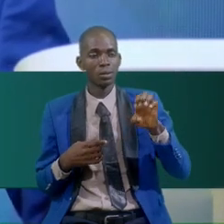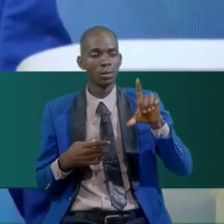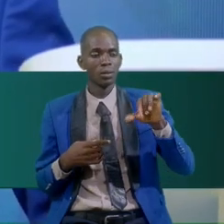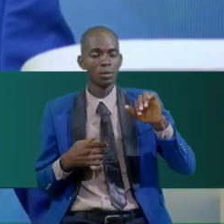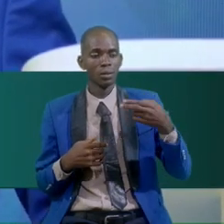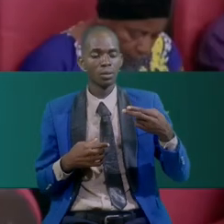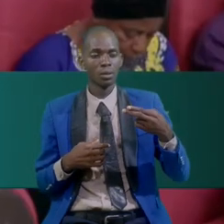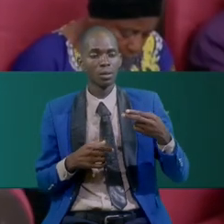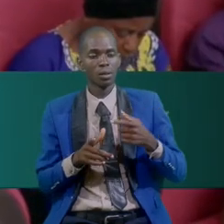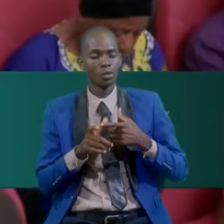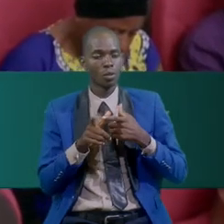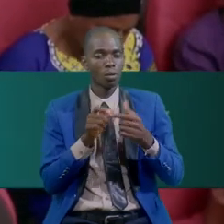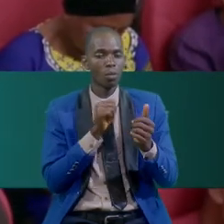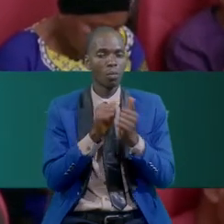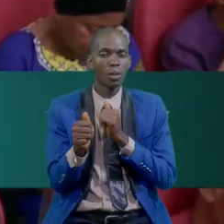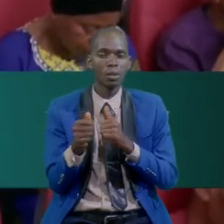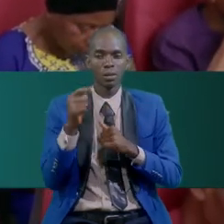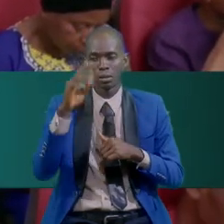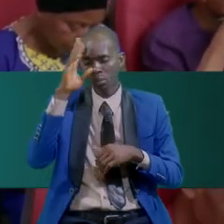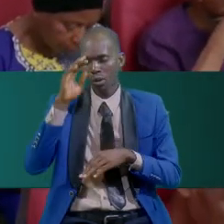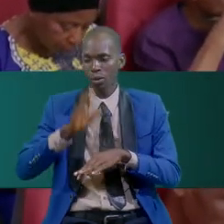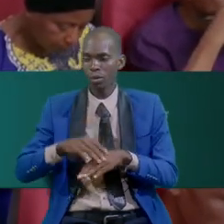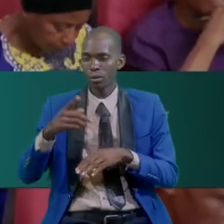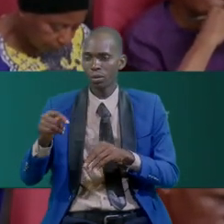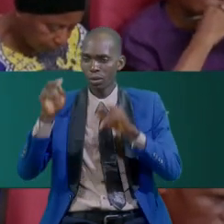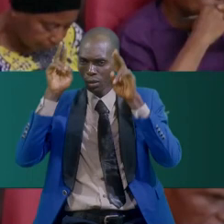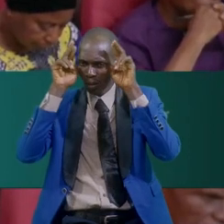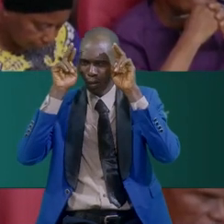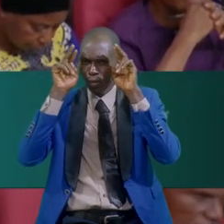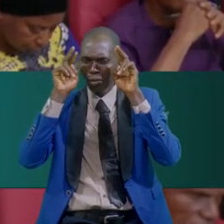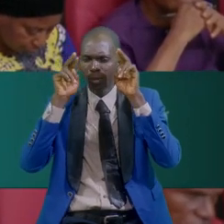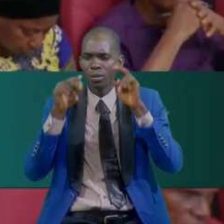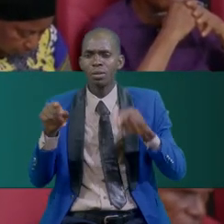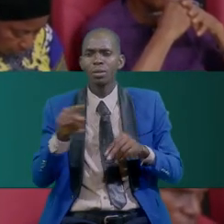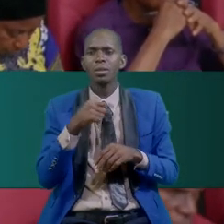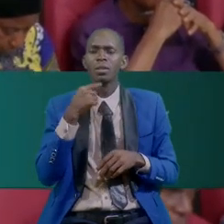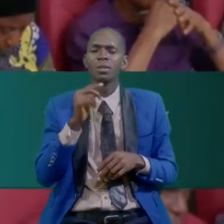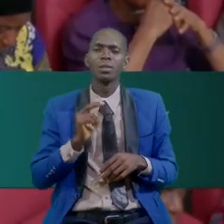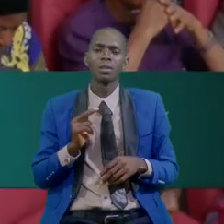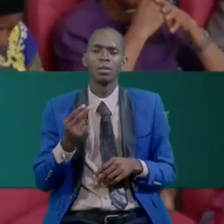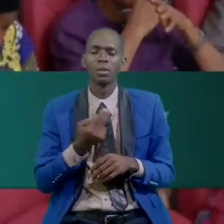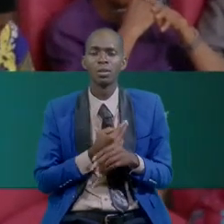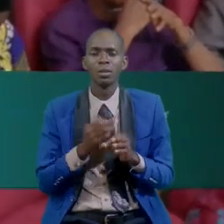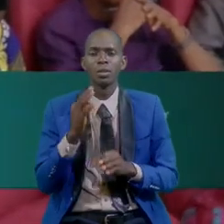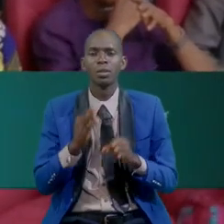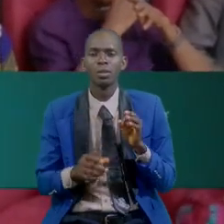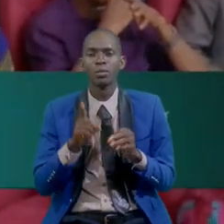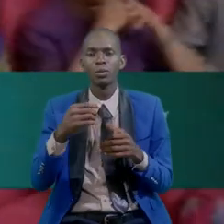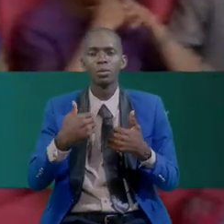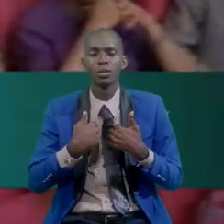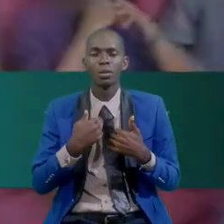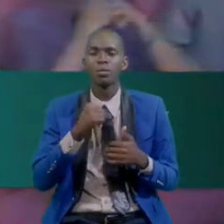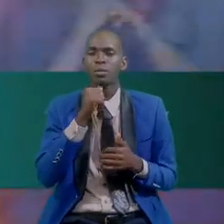man on the chariot. They tell us, if you've not been doing